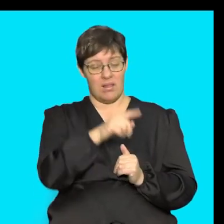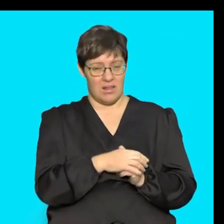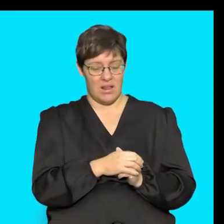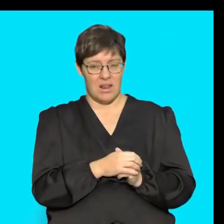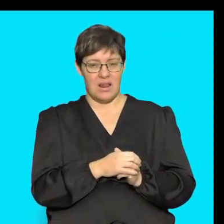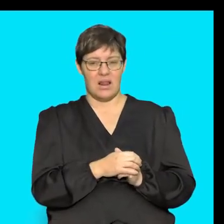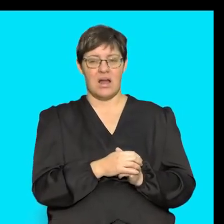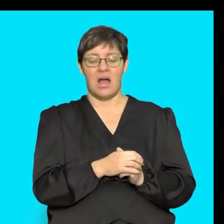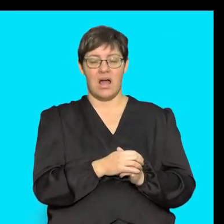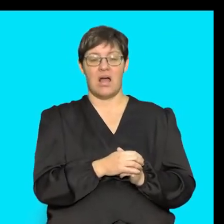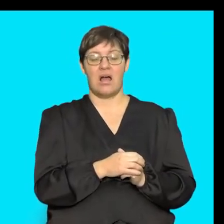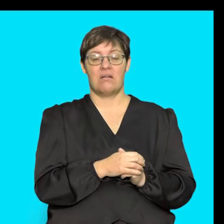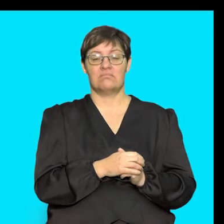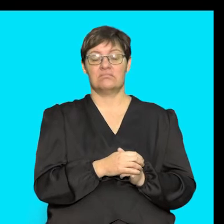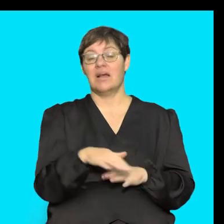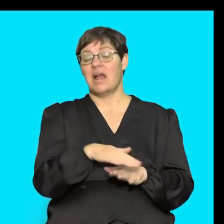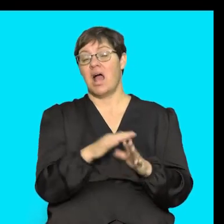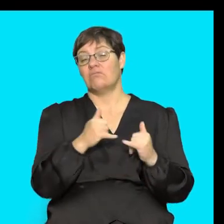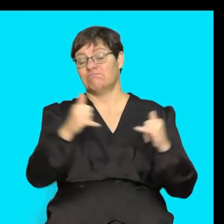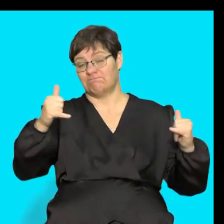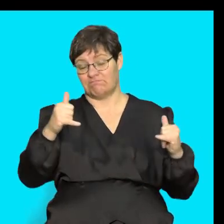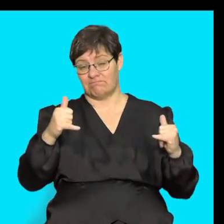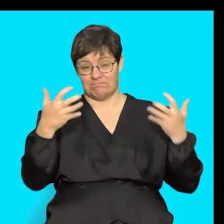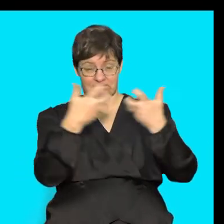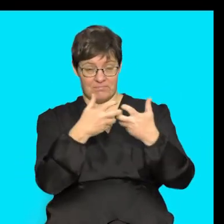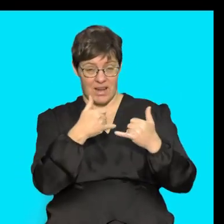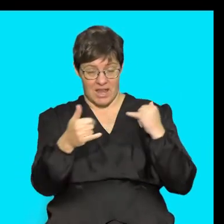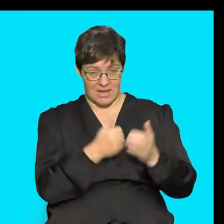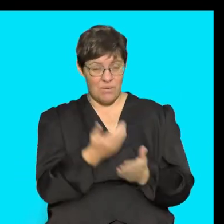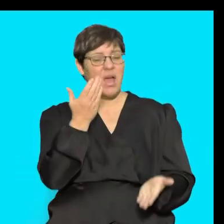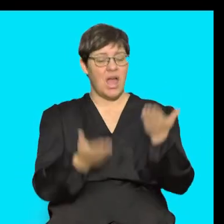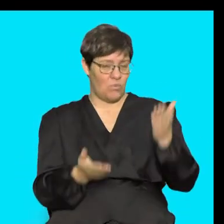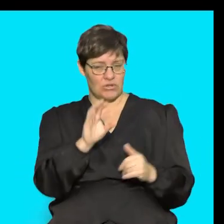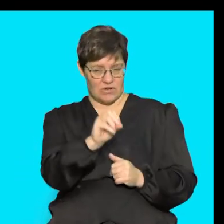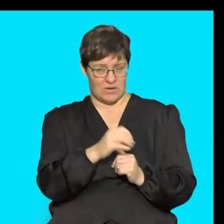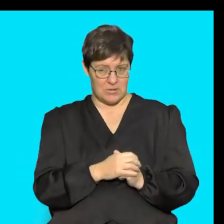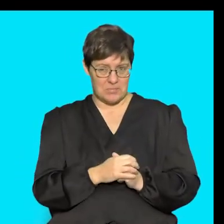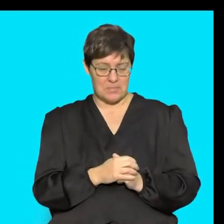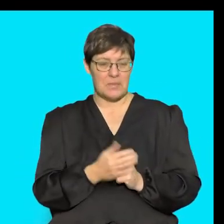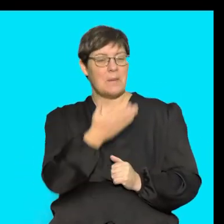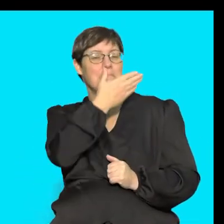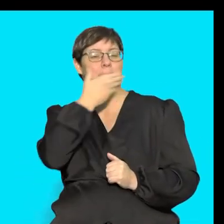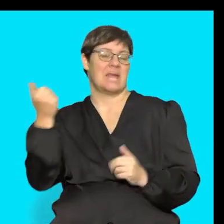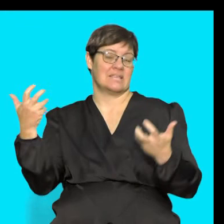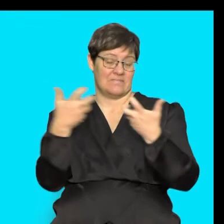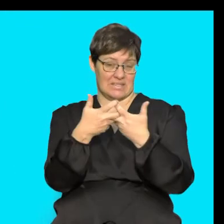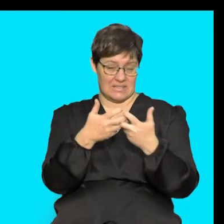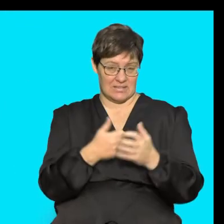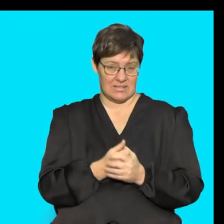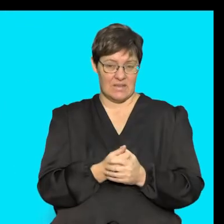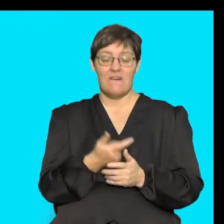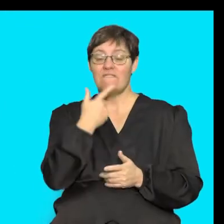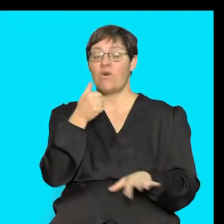we do know that this is our least square line. We calculated previously is the equation of the line of best